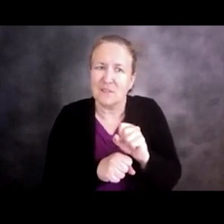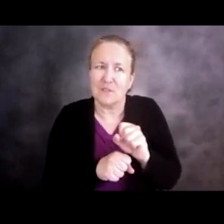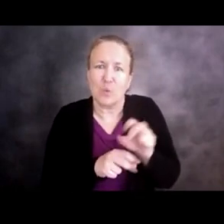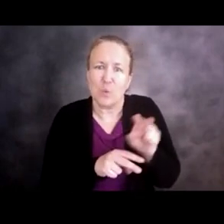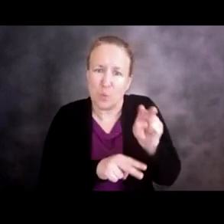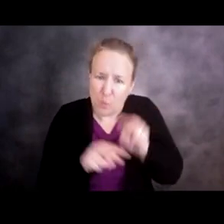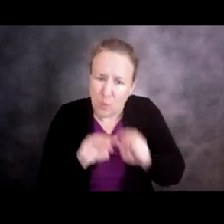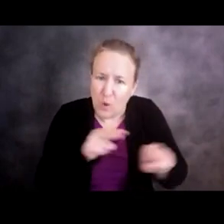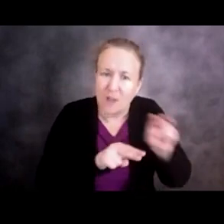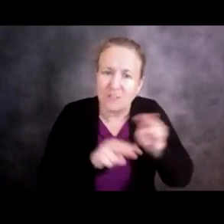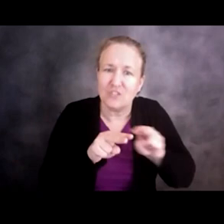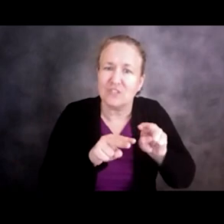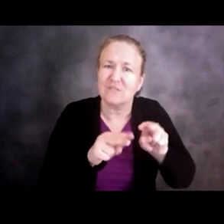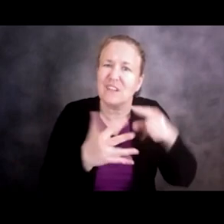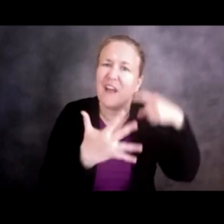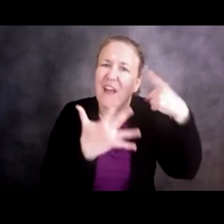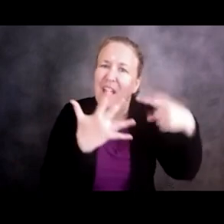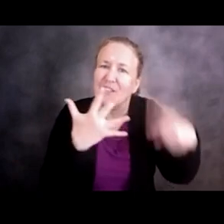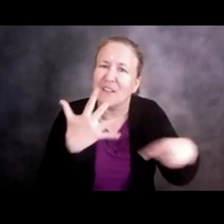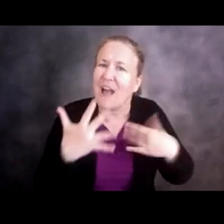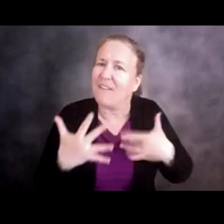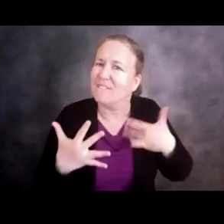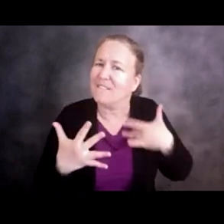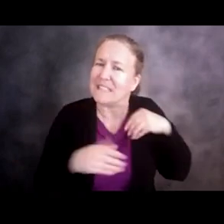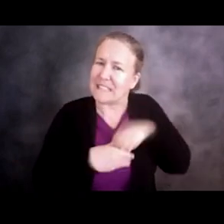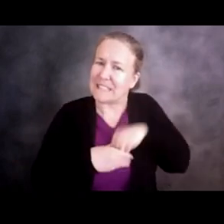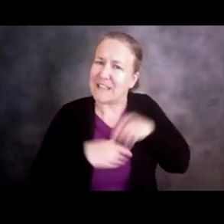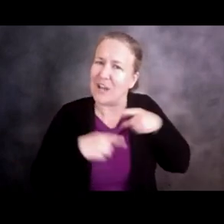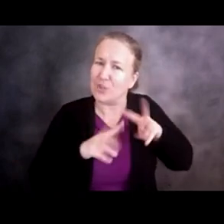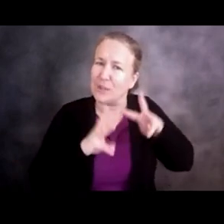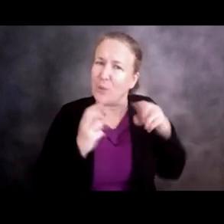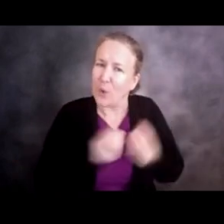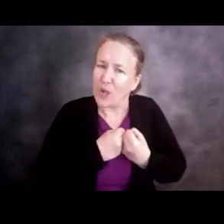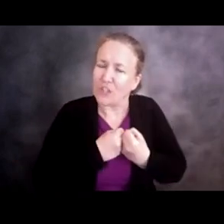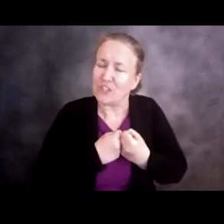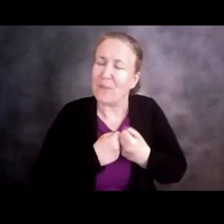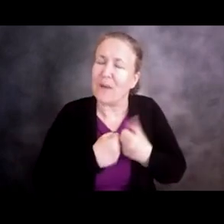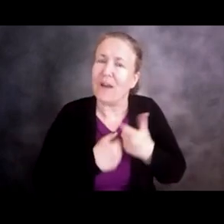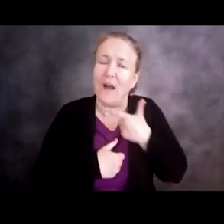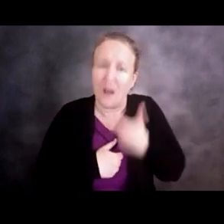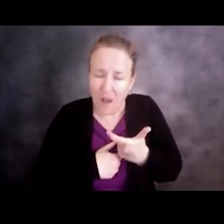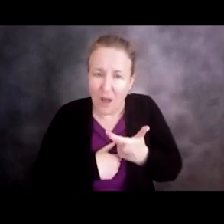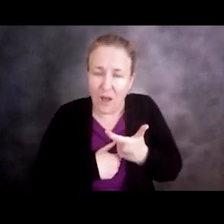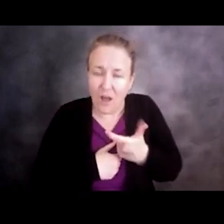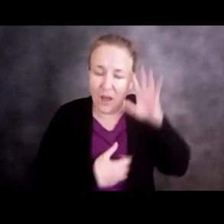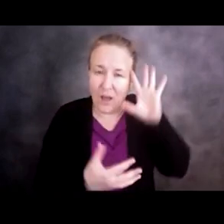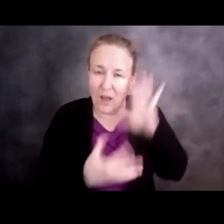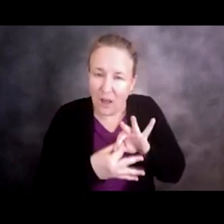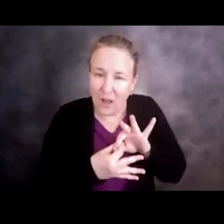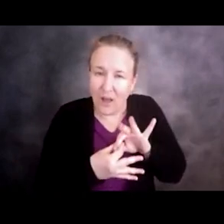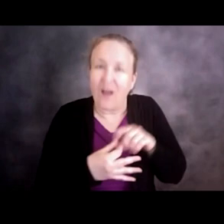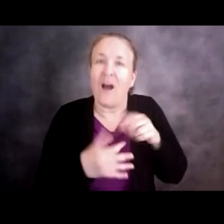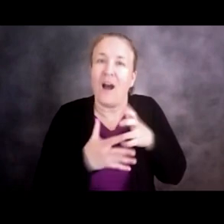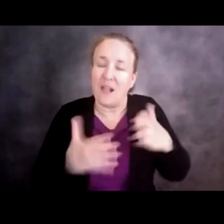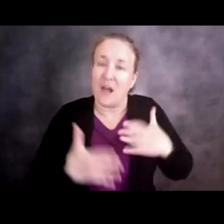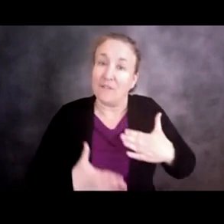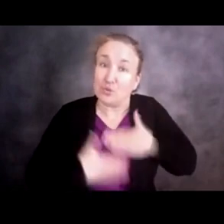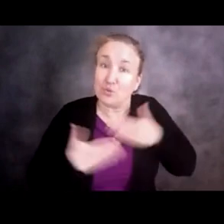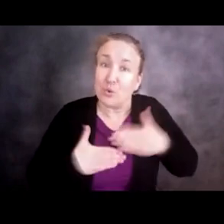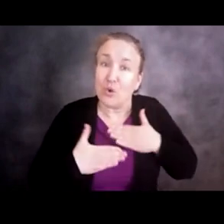recalling, right, all of the things that I was feeling inside of that workshop, which was a lot of joy and also like